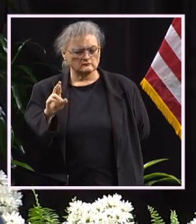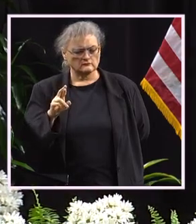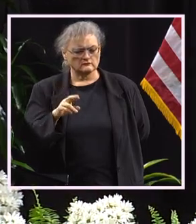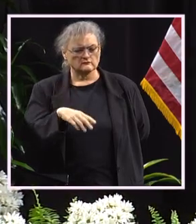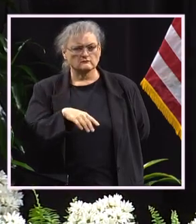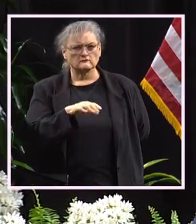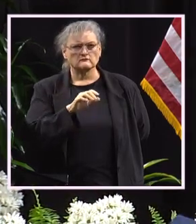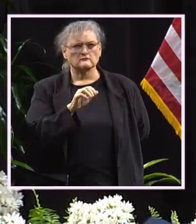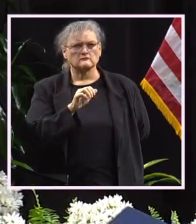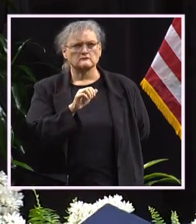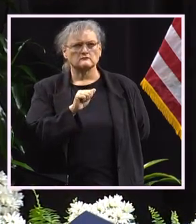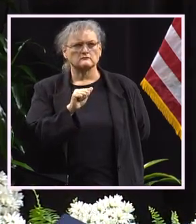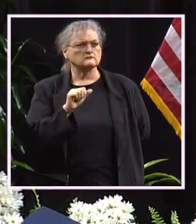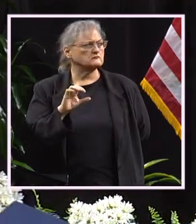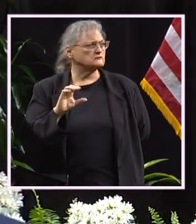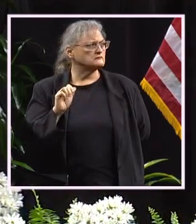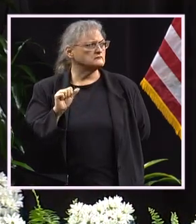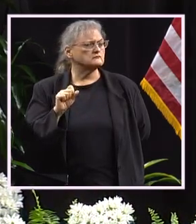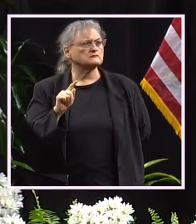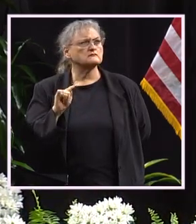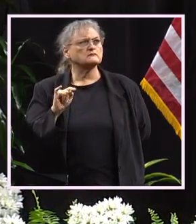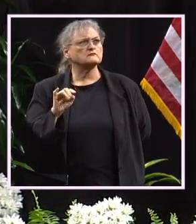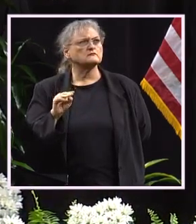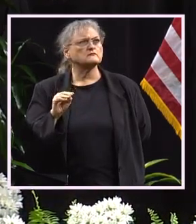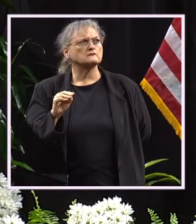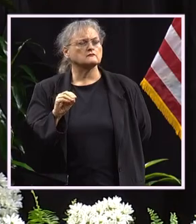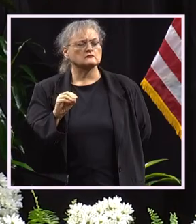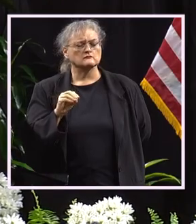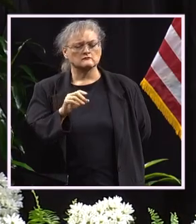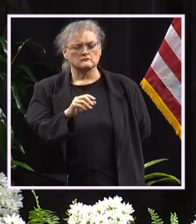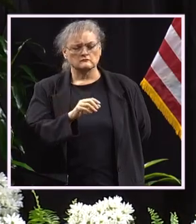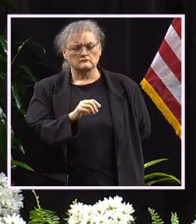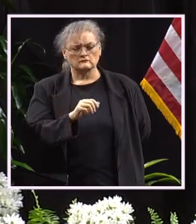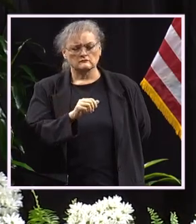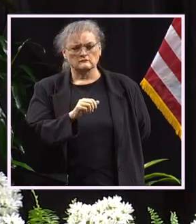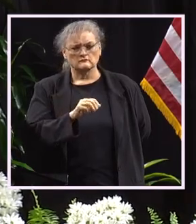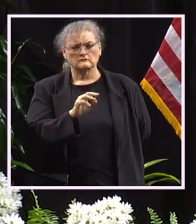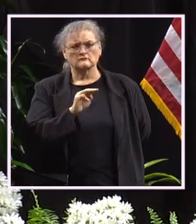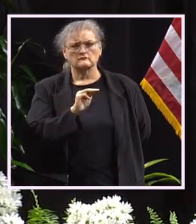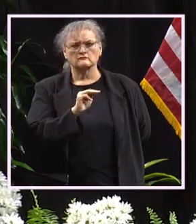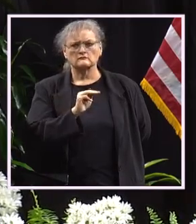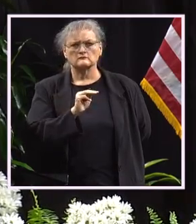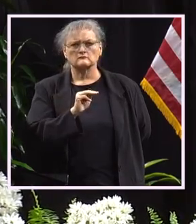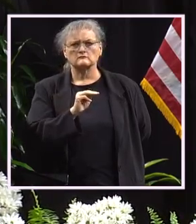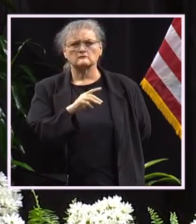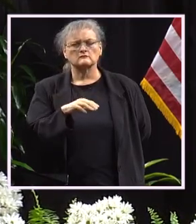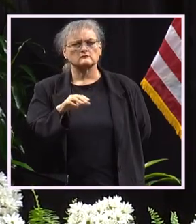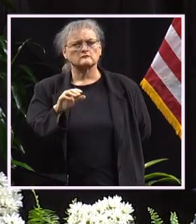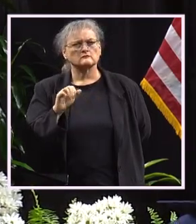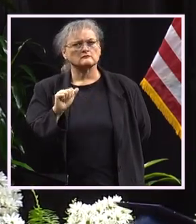Castillo. Ryan Francisco Ortiz, summa cum laude. Mohammed Hamil Iman.